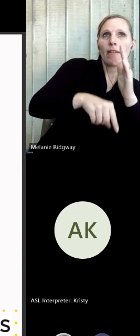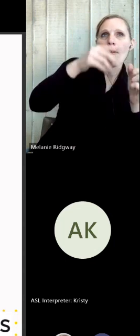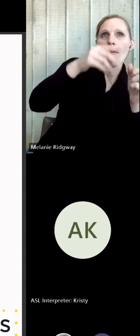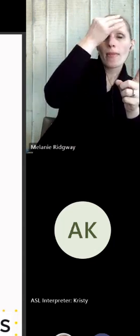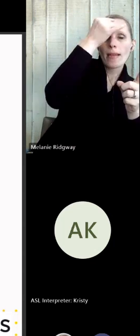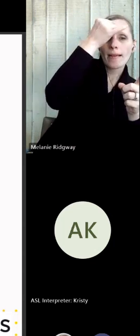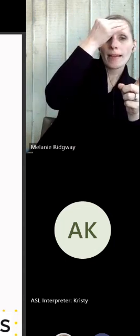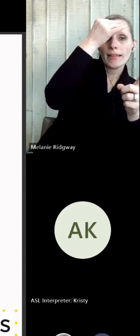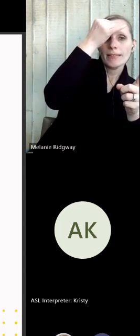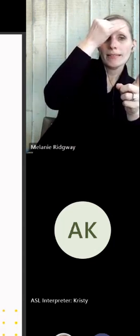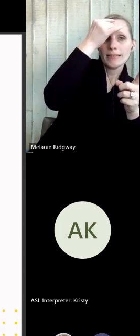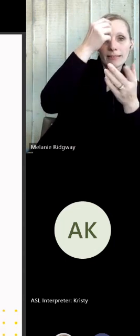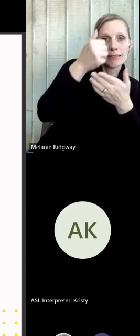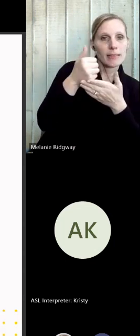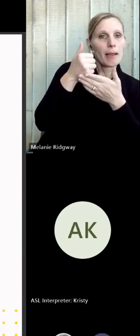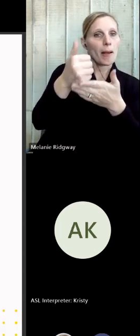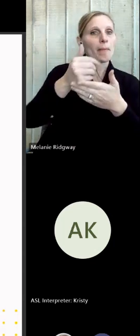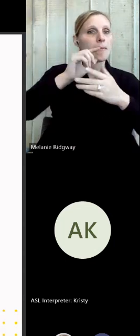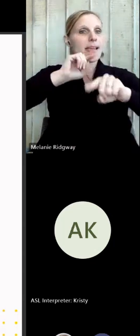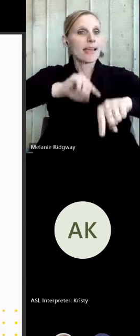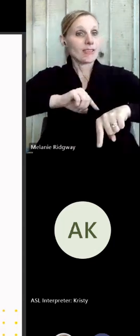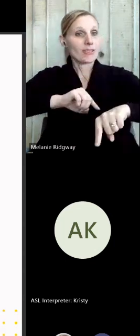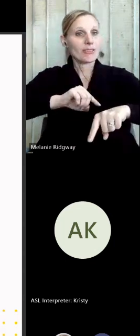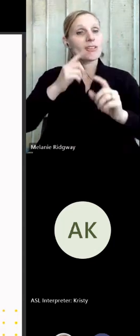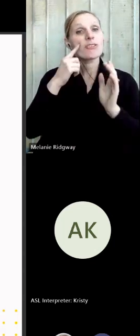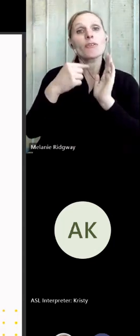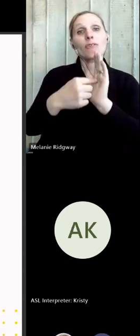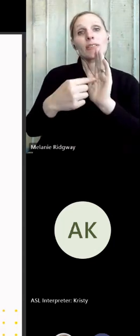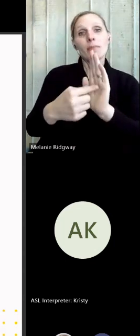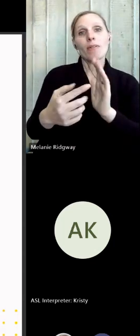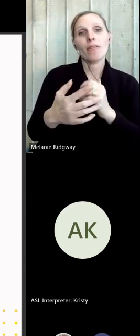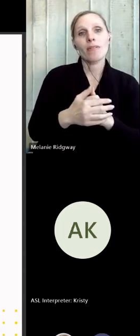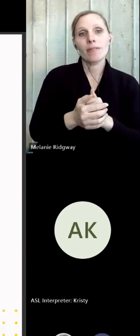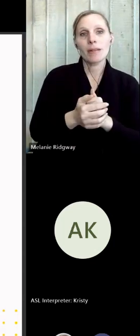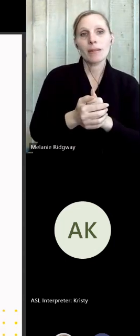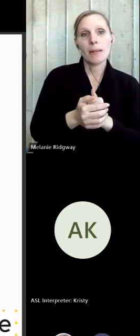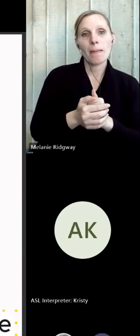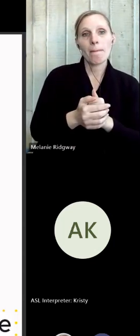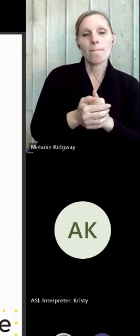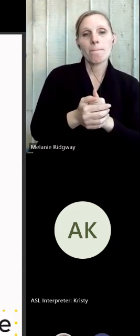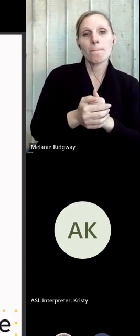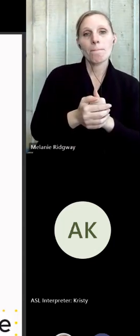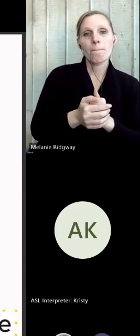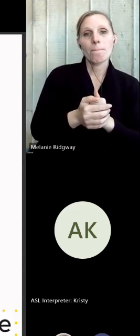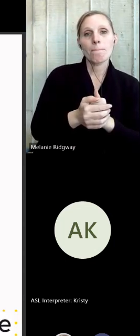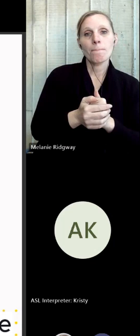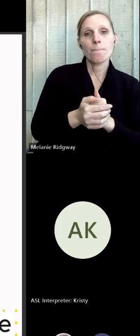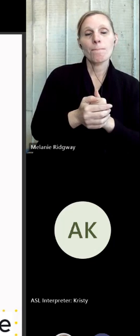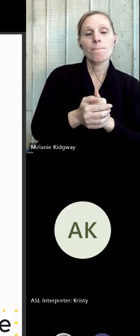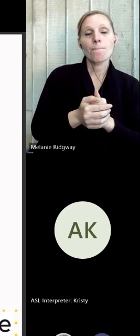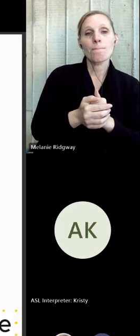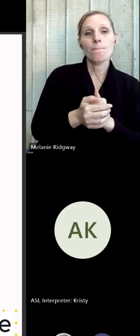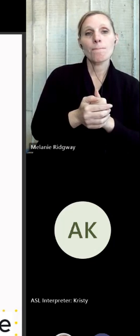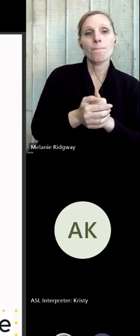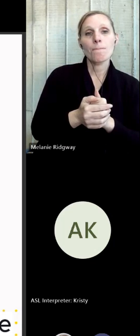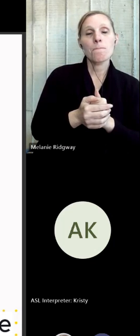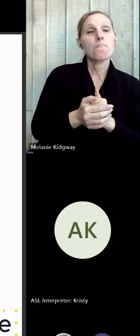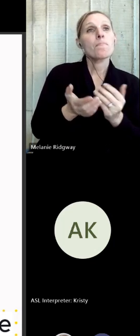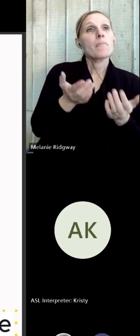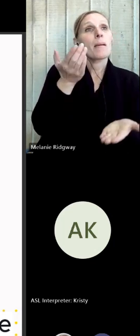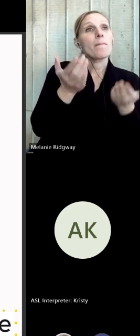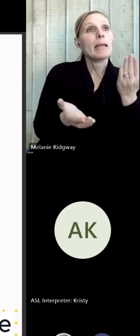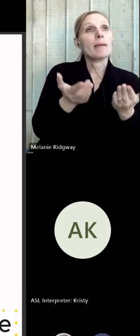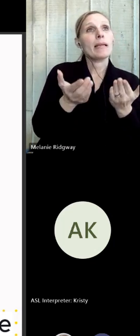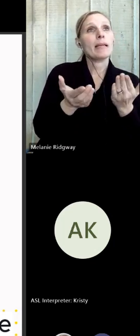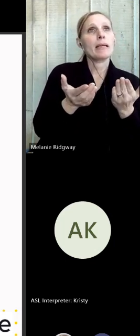these questions. What are my advantages that people might not think of